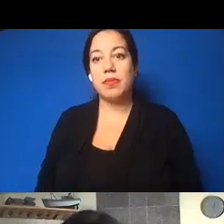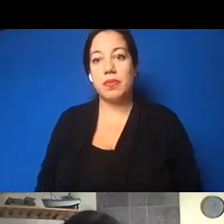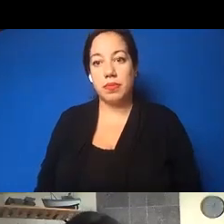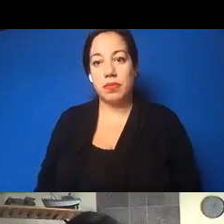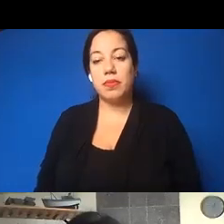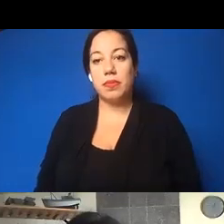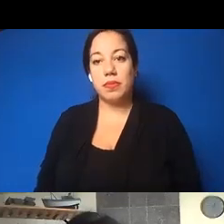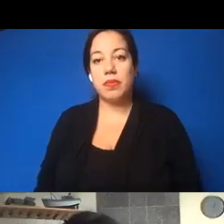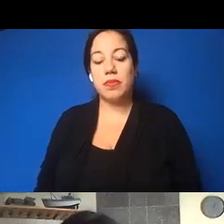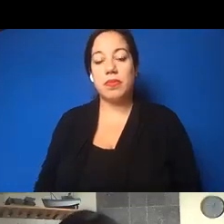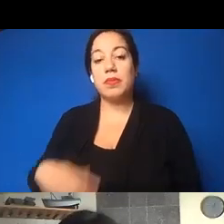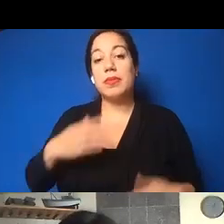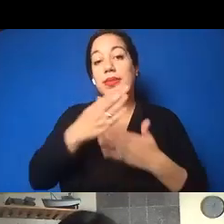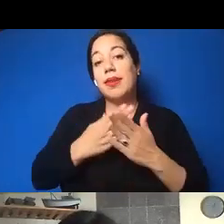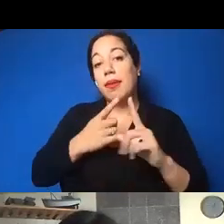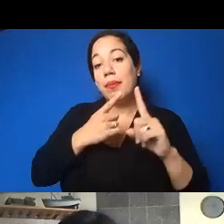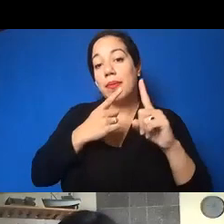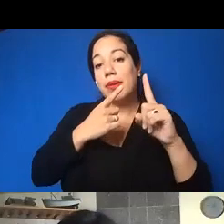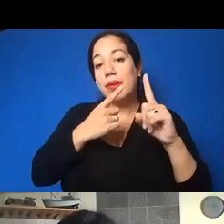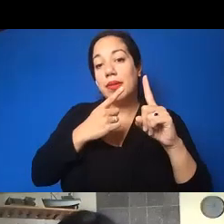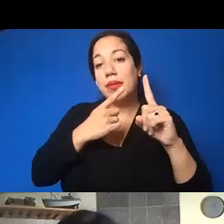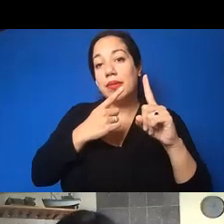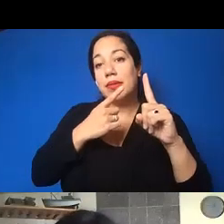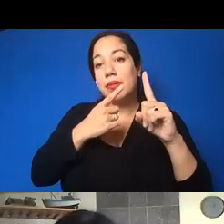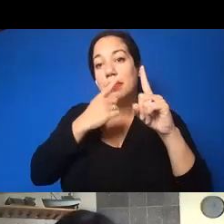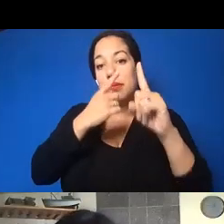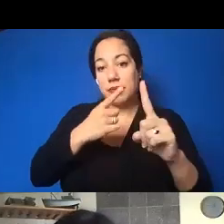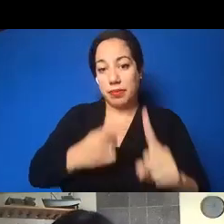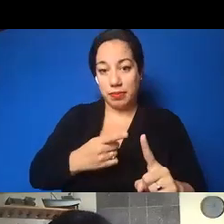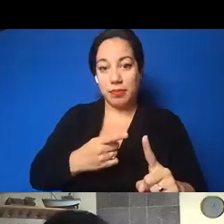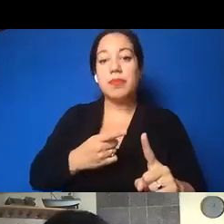There are also some initiatives from the public health center